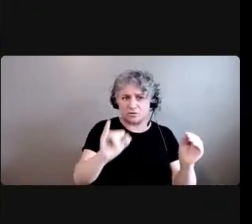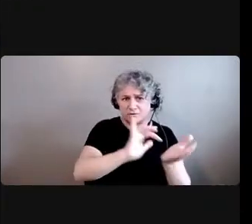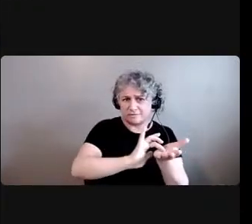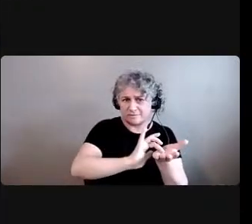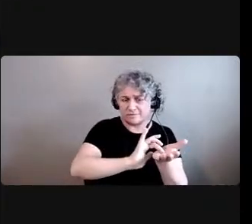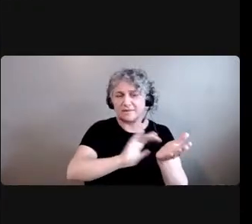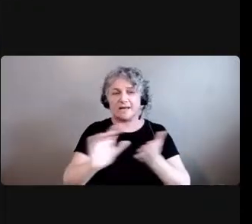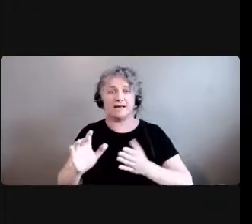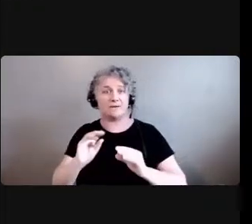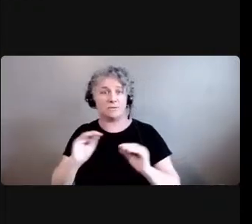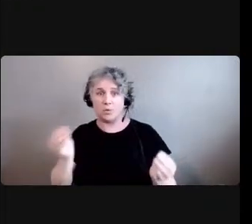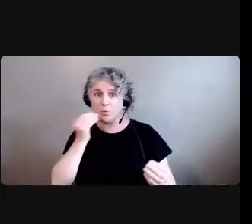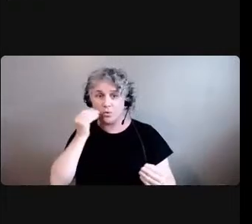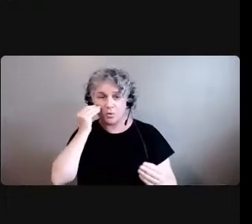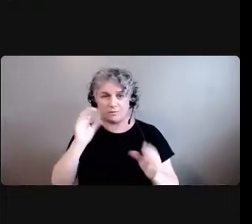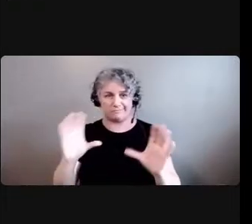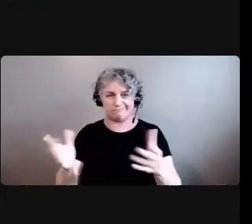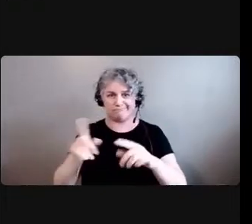Welcome, Julie.